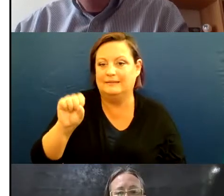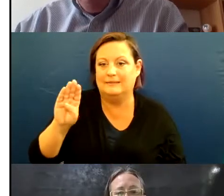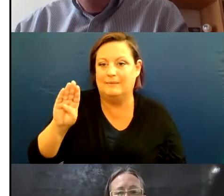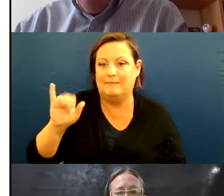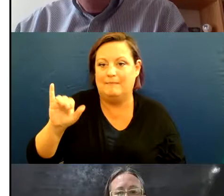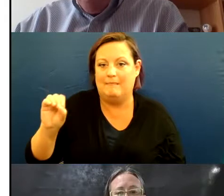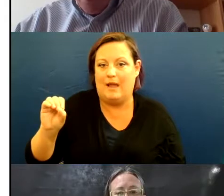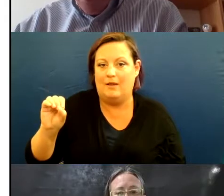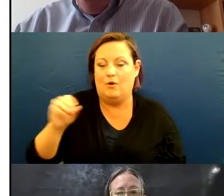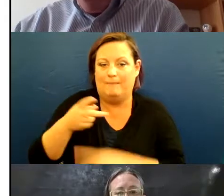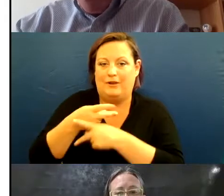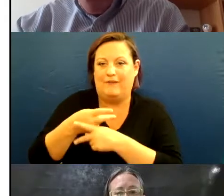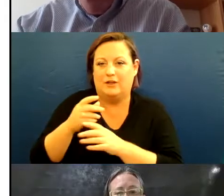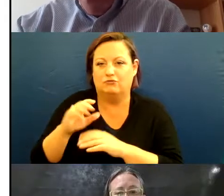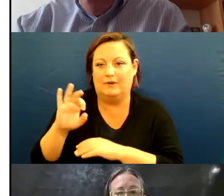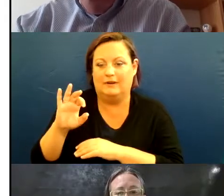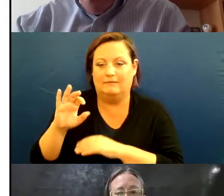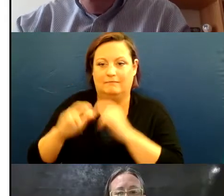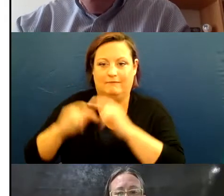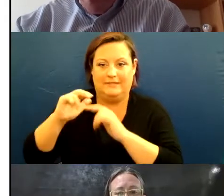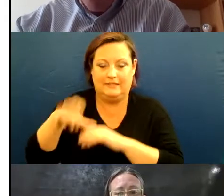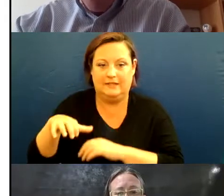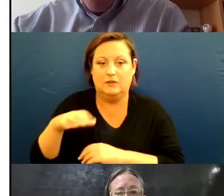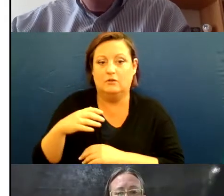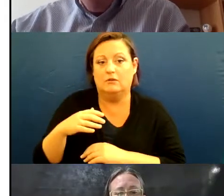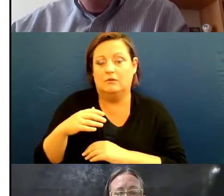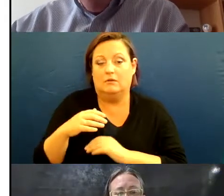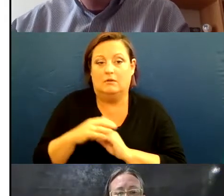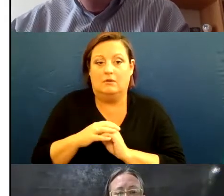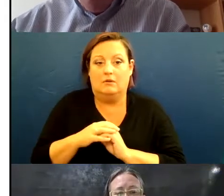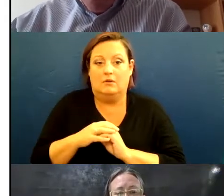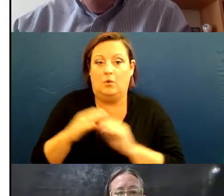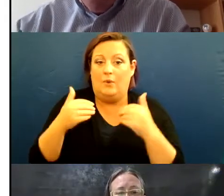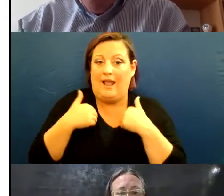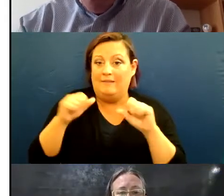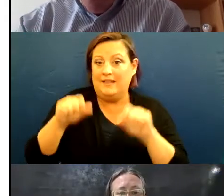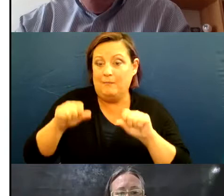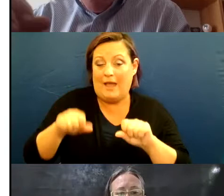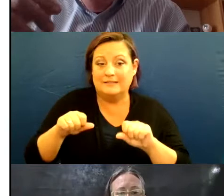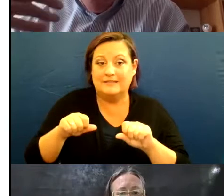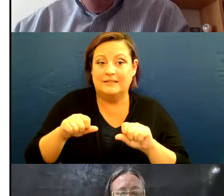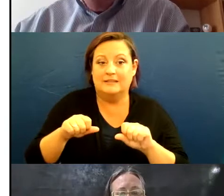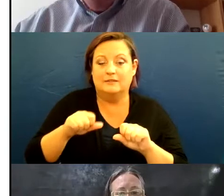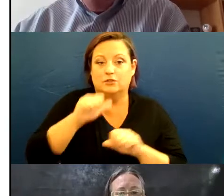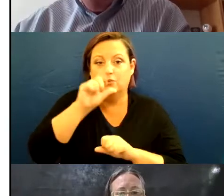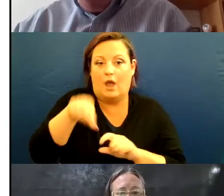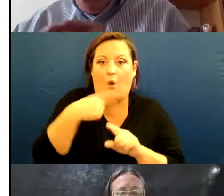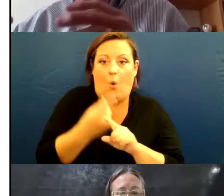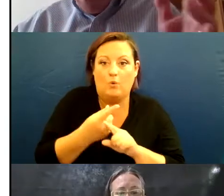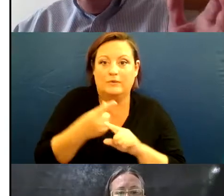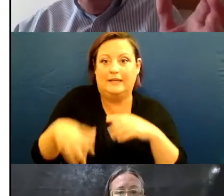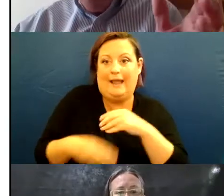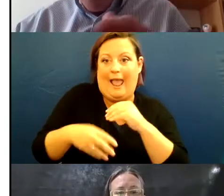now have about 50 employees over there. We have the capacity to not only grow and expand